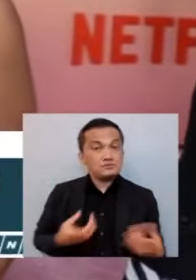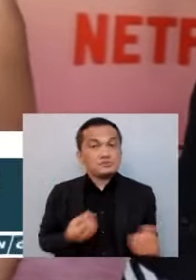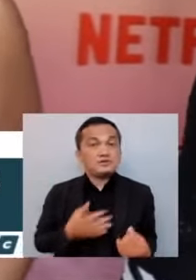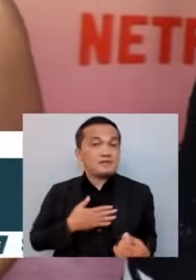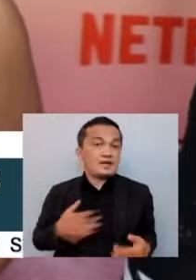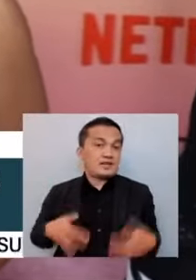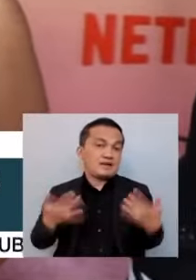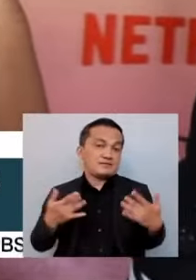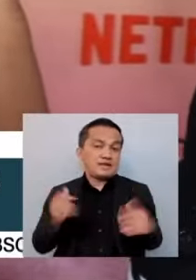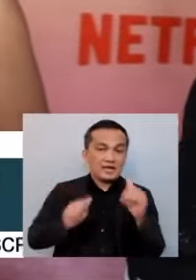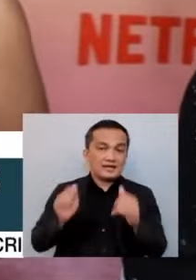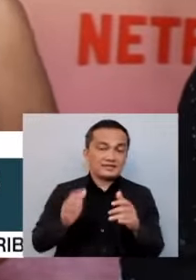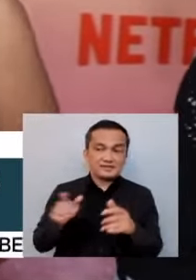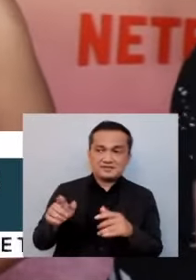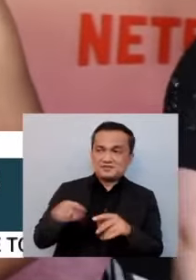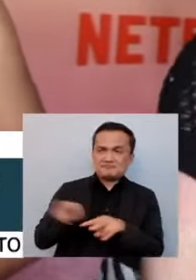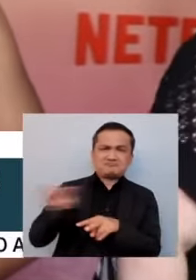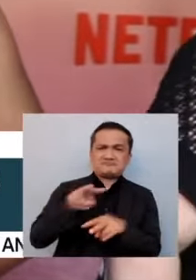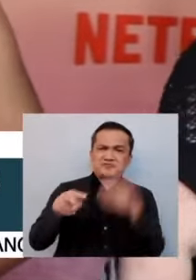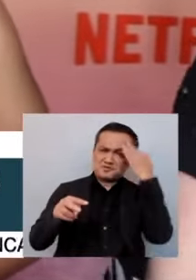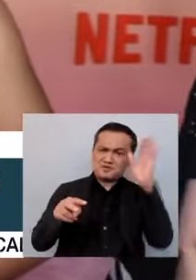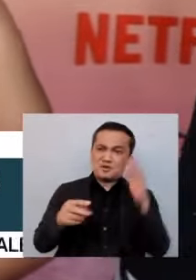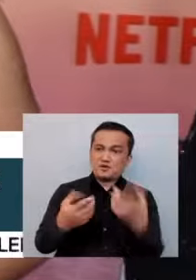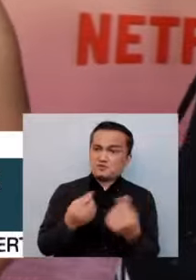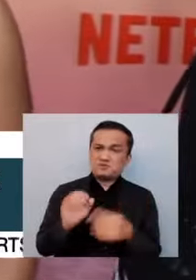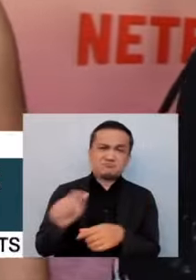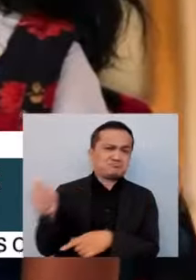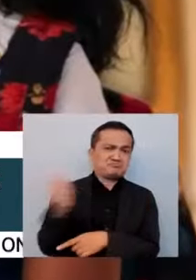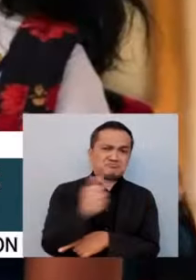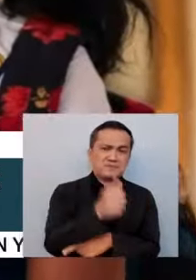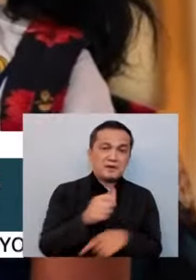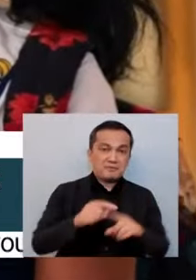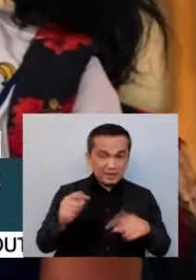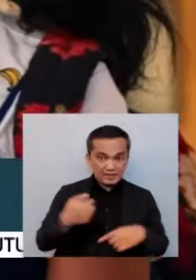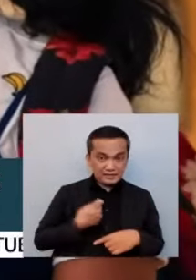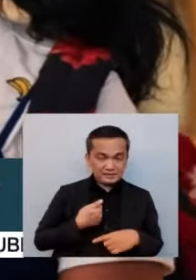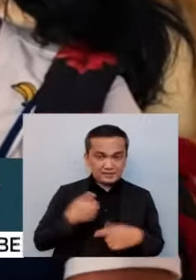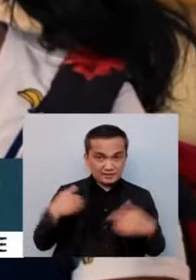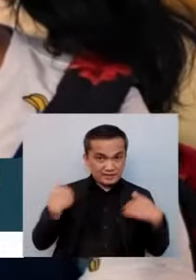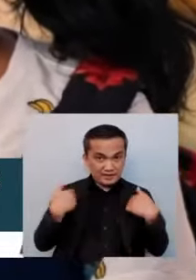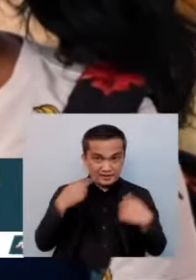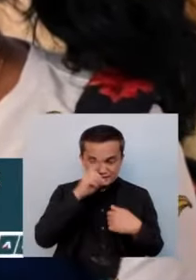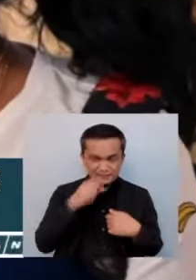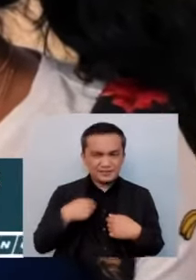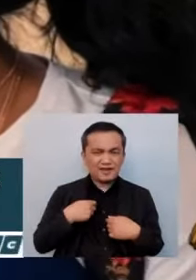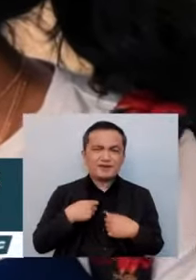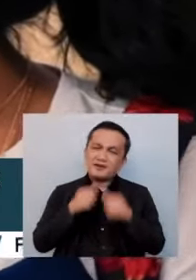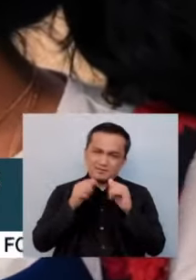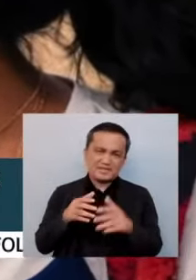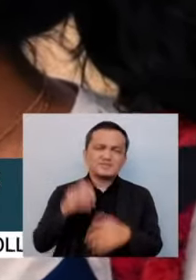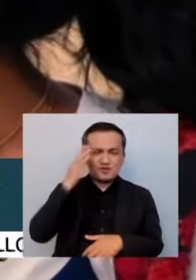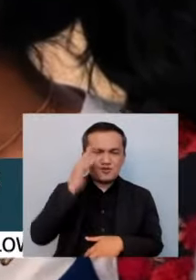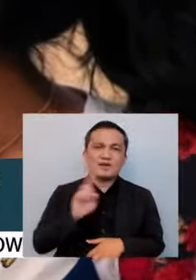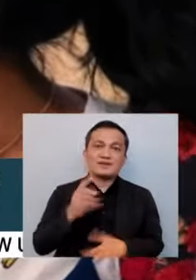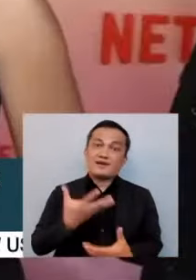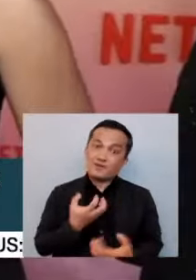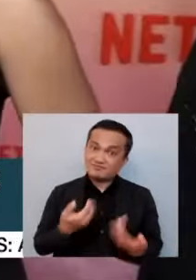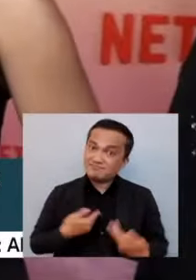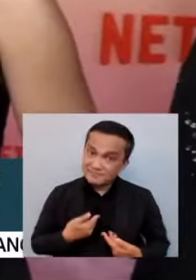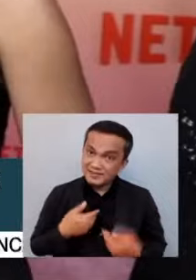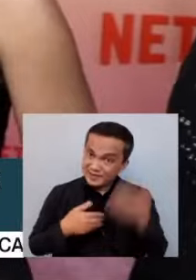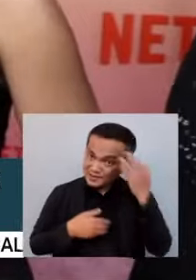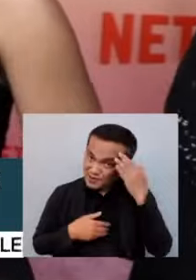acting. I know so many people don't necessarily know what they want to do with the rest of their lives, like at such a young age, and I've been very blessed to know what I want, you know? Do you recall